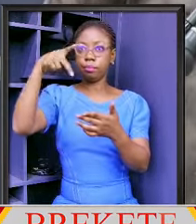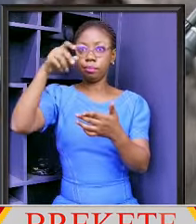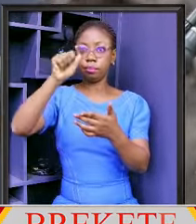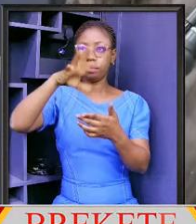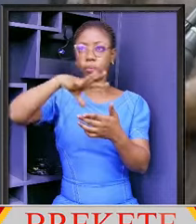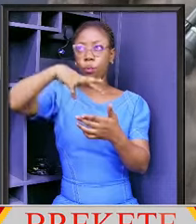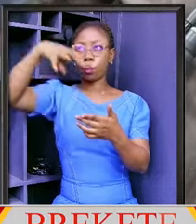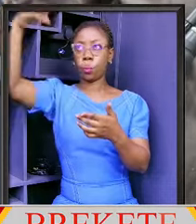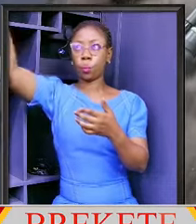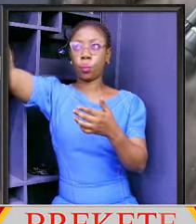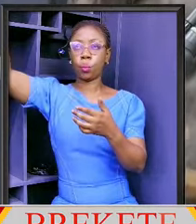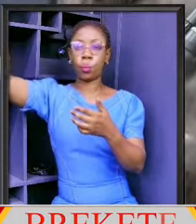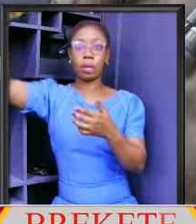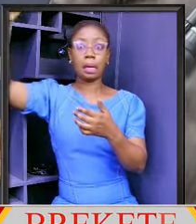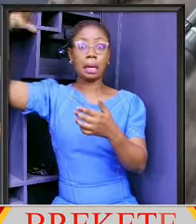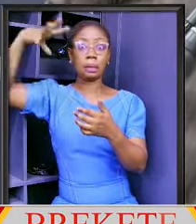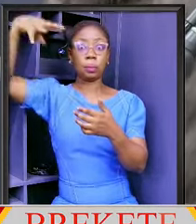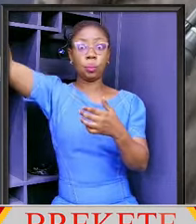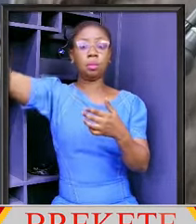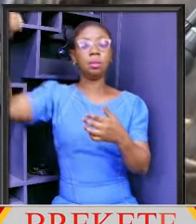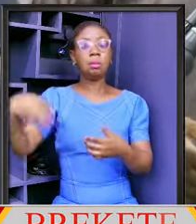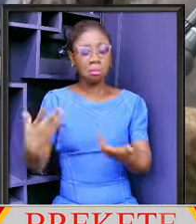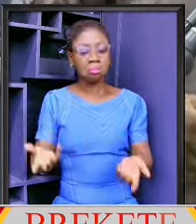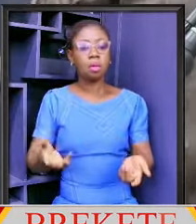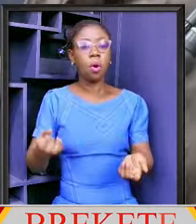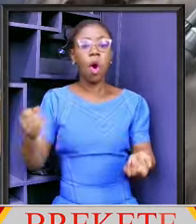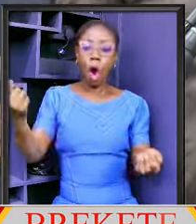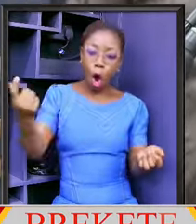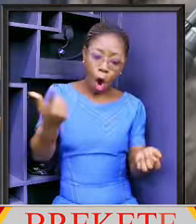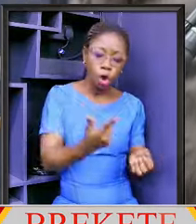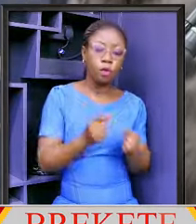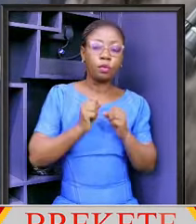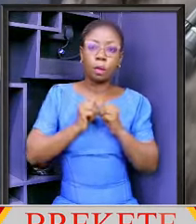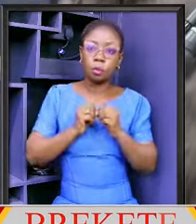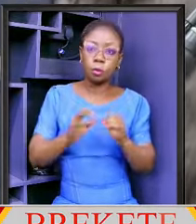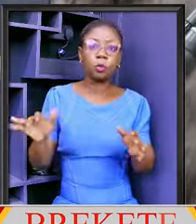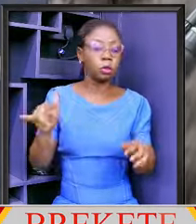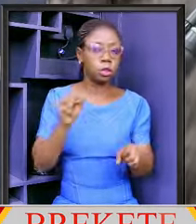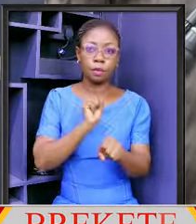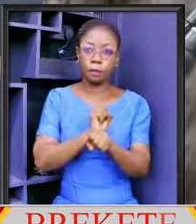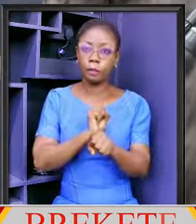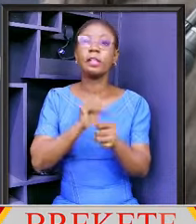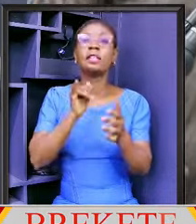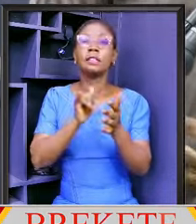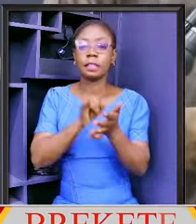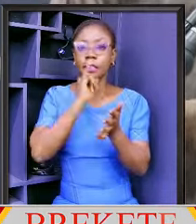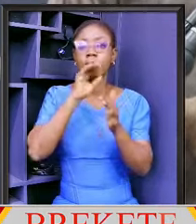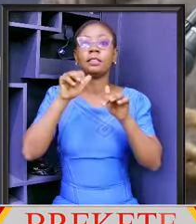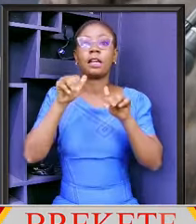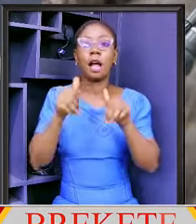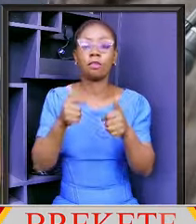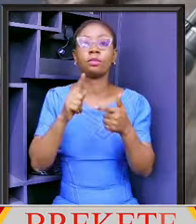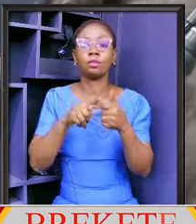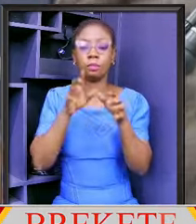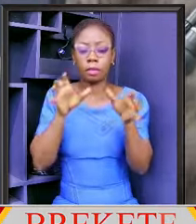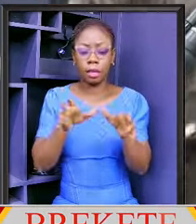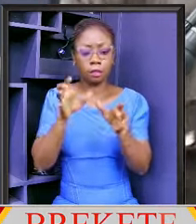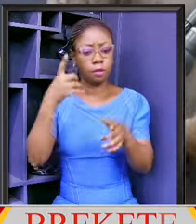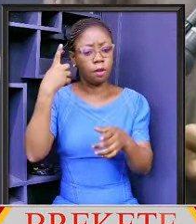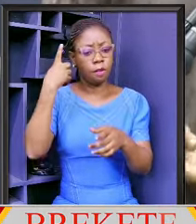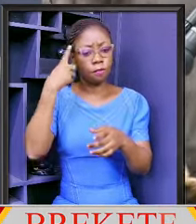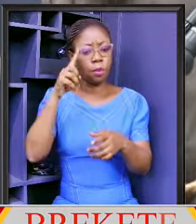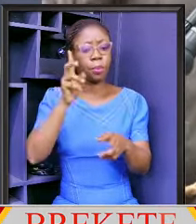Body MDO, this, all of them lose their job. That is how to take action. For those of them, they carry